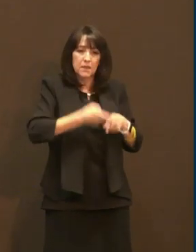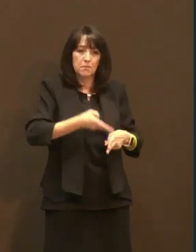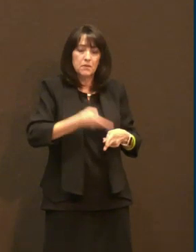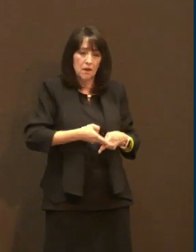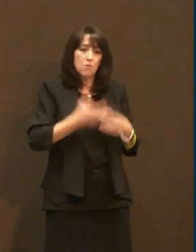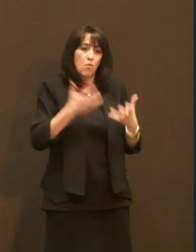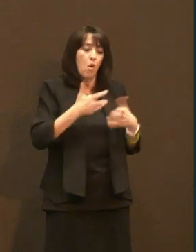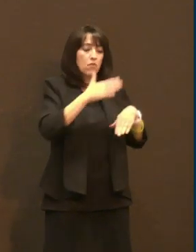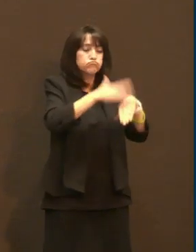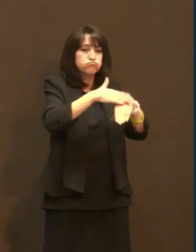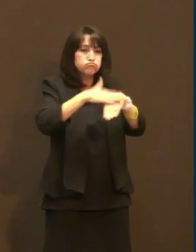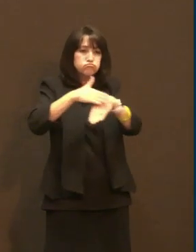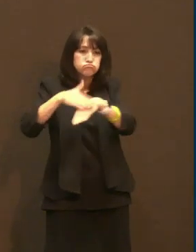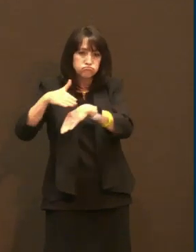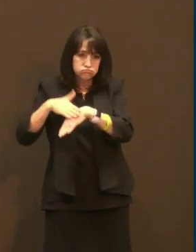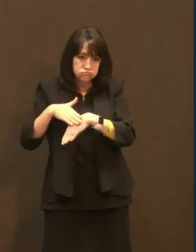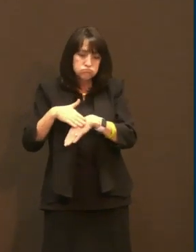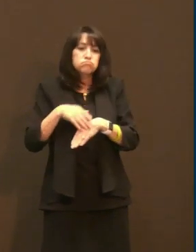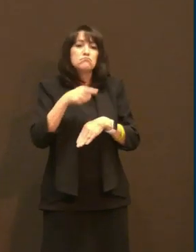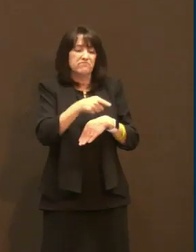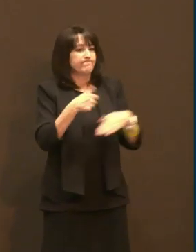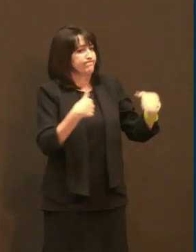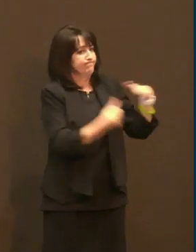also testing as appropriate.